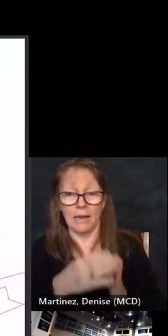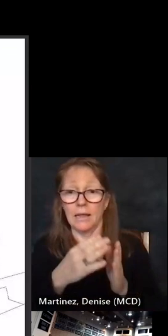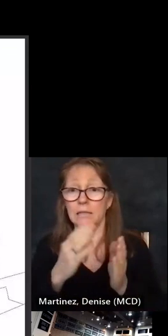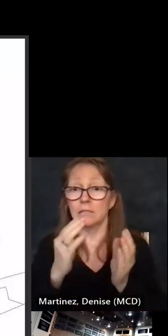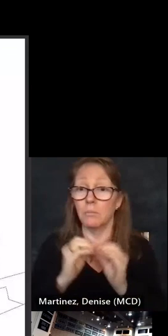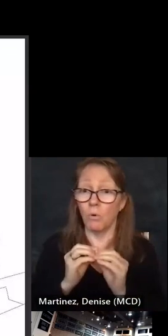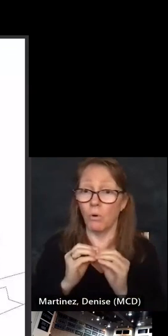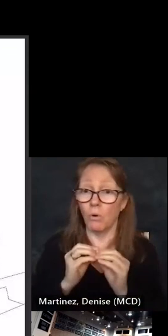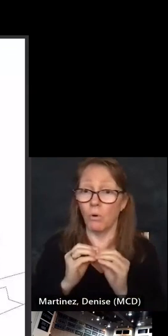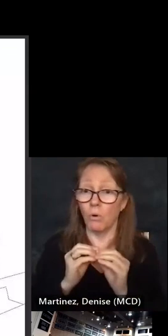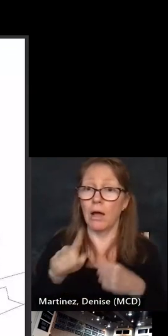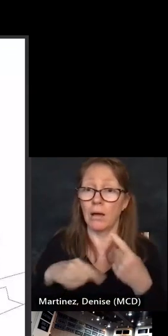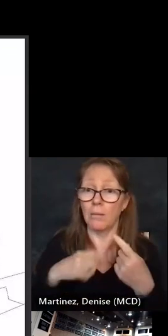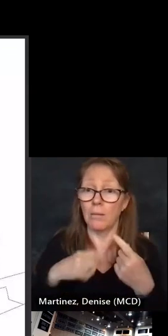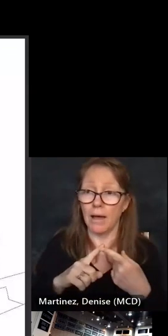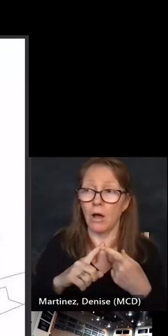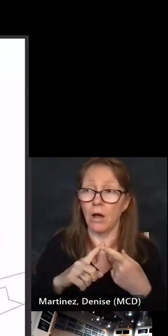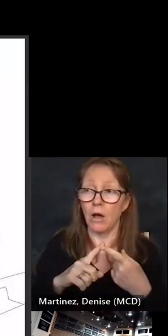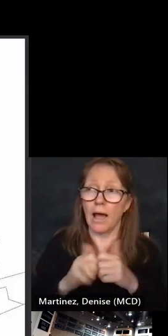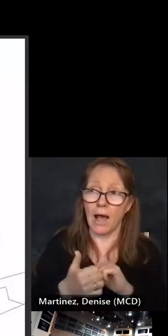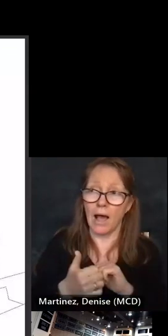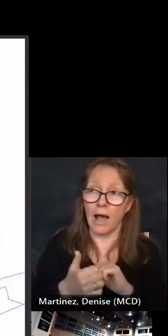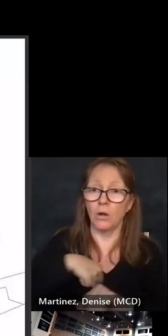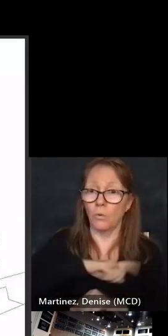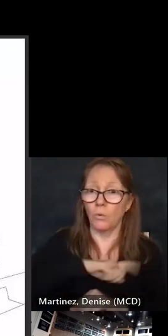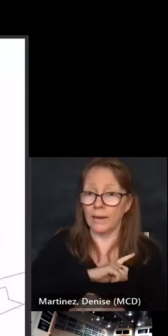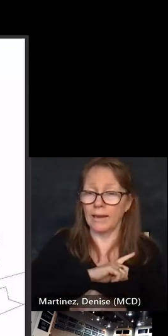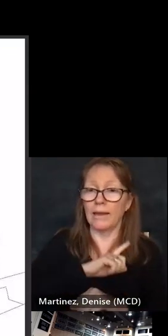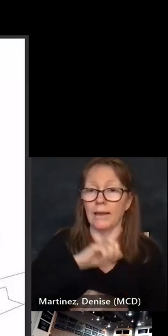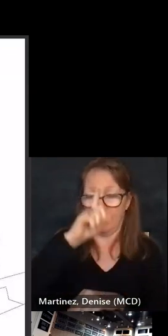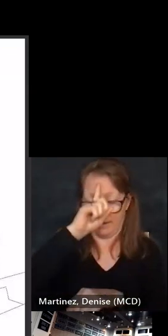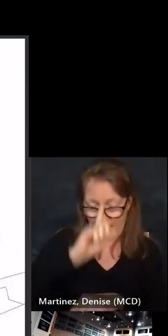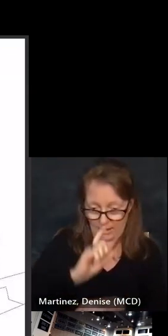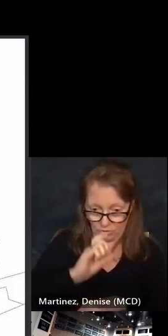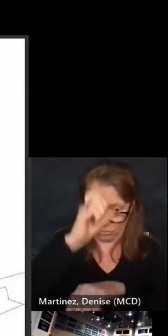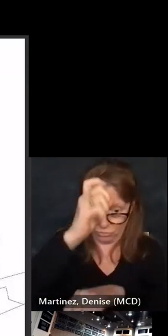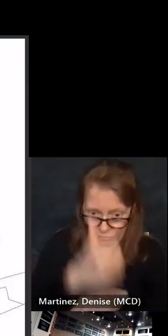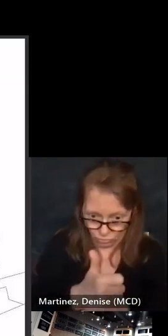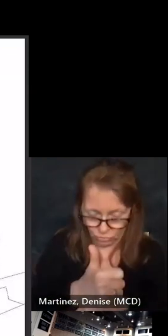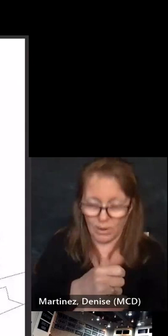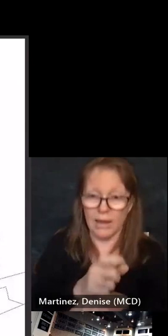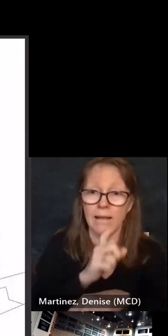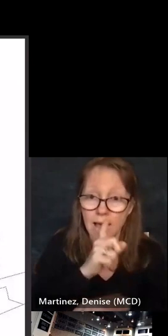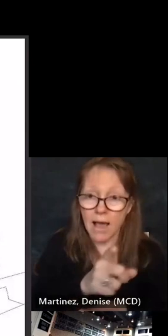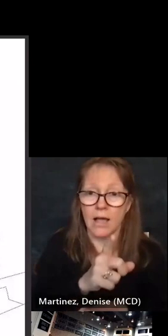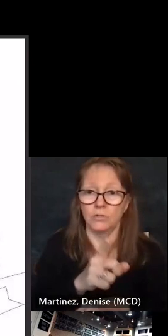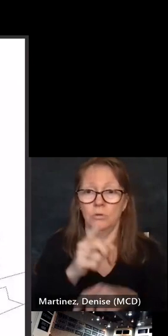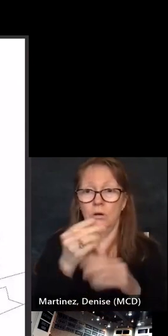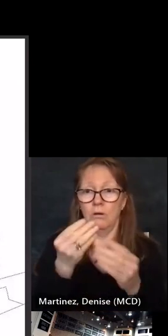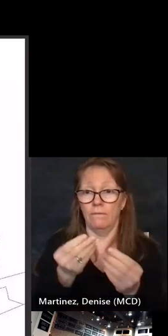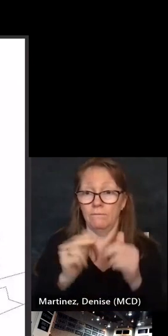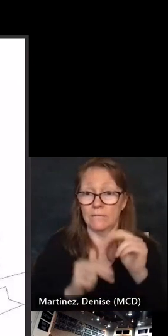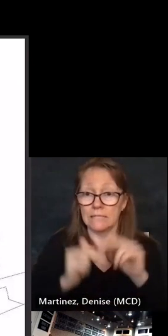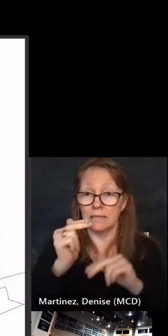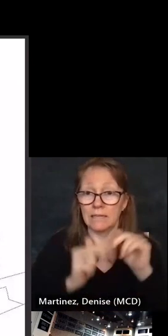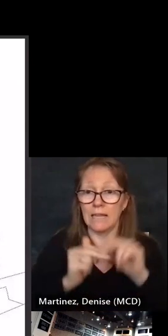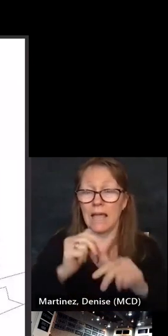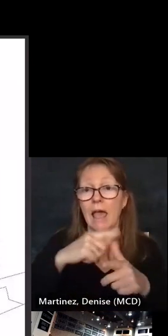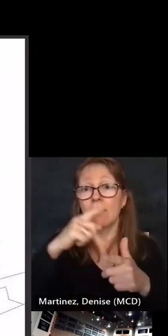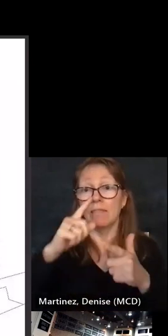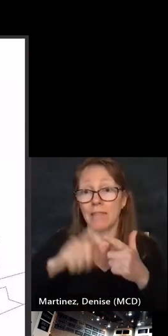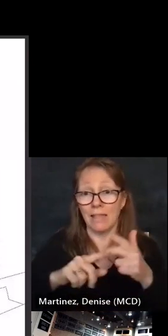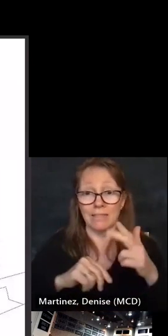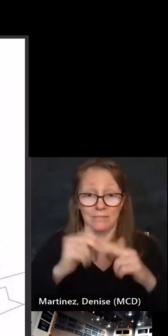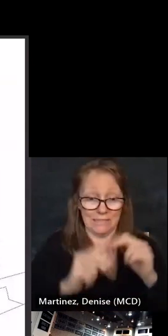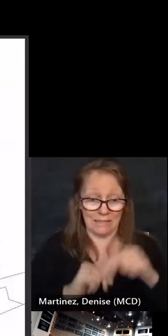get to an actual built facility, which then is when we'll actually get to the housing that we want, because we need to open the